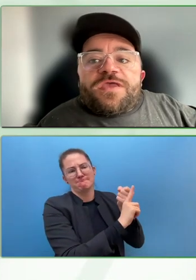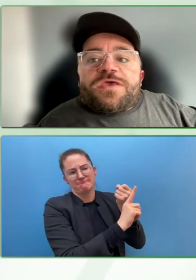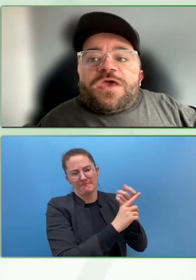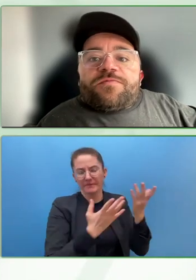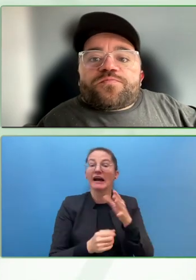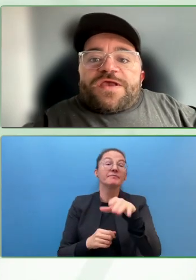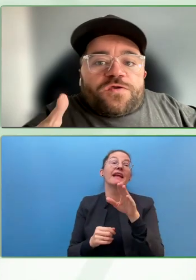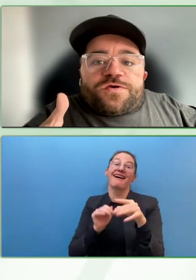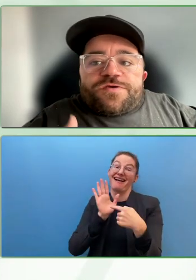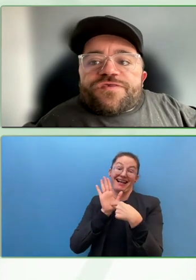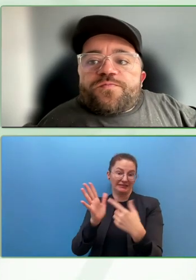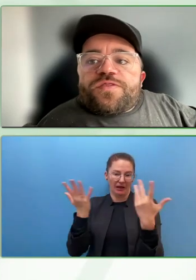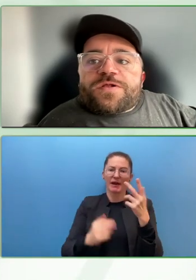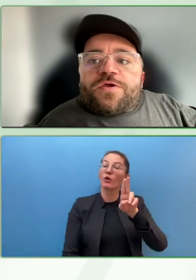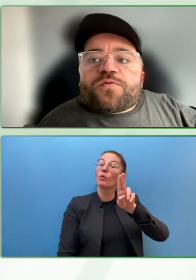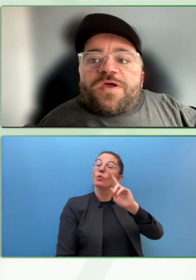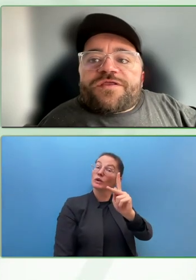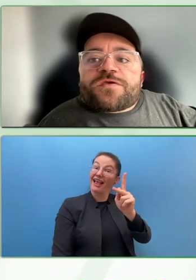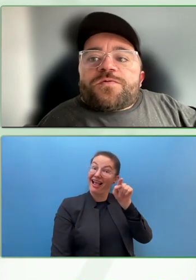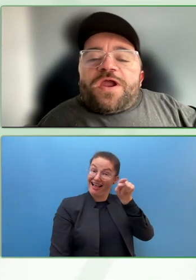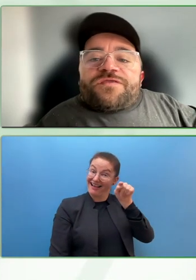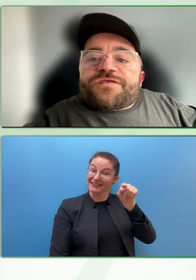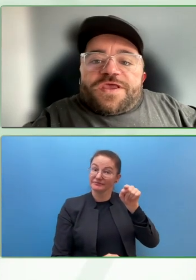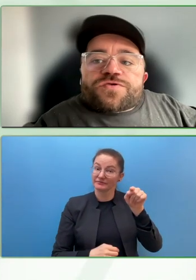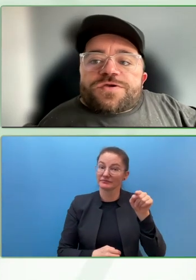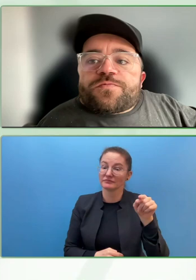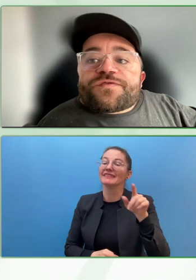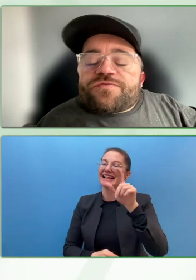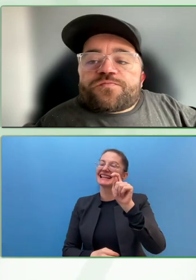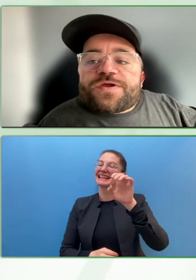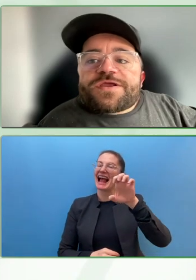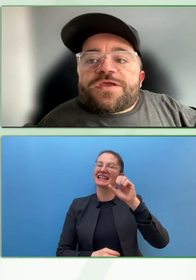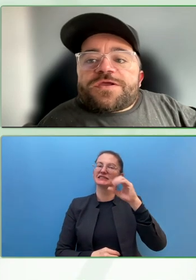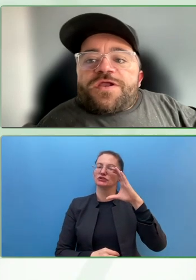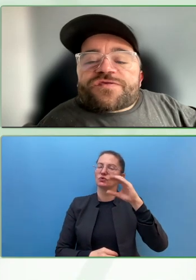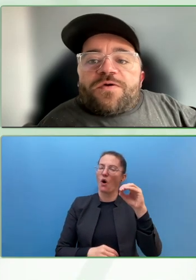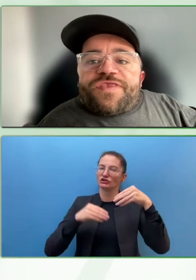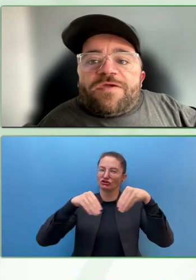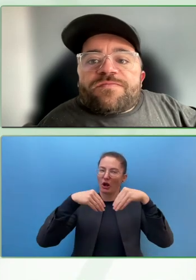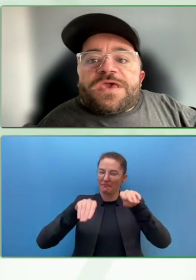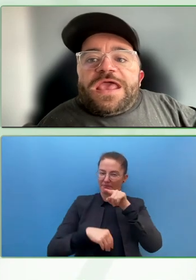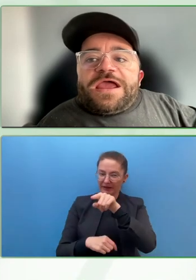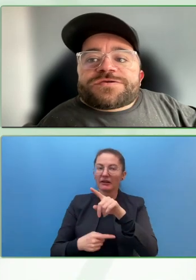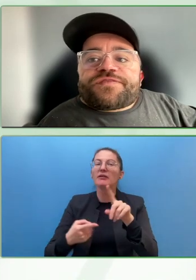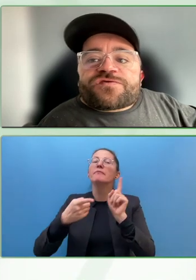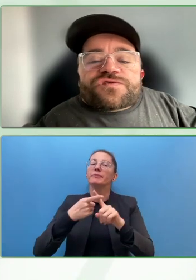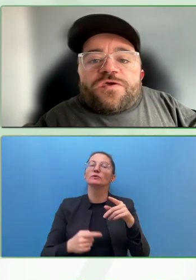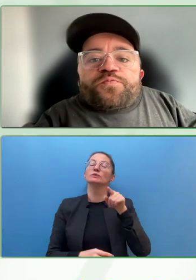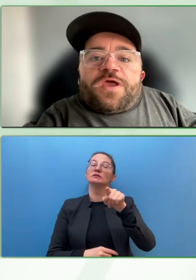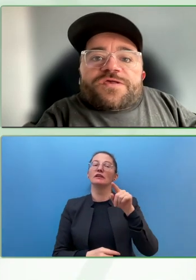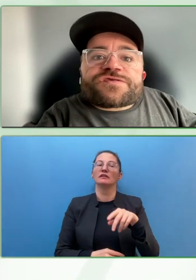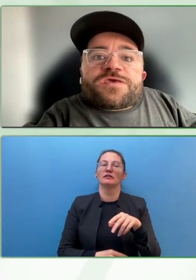Unilever, Rexona is the global kind of brand for deodorant. We've done some really nice work with them. And there's